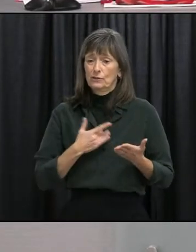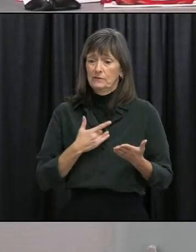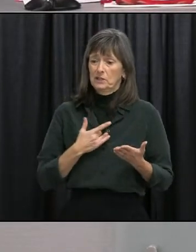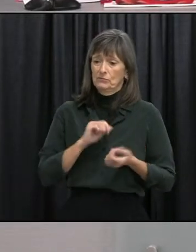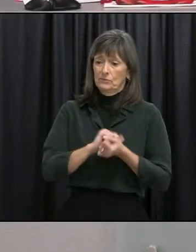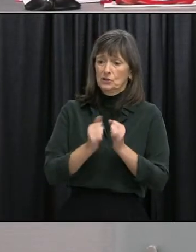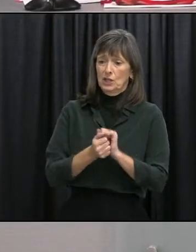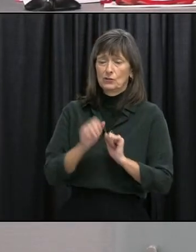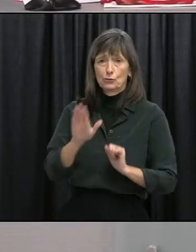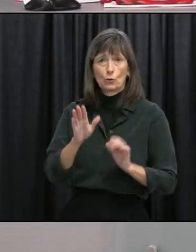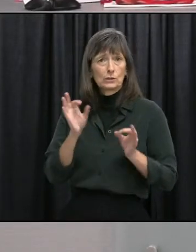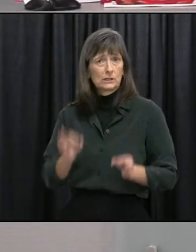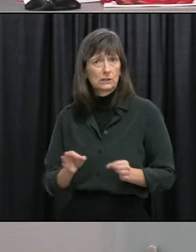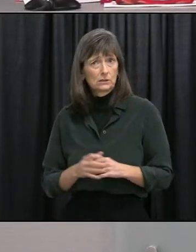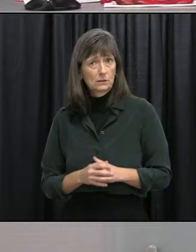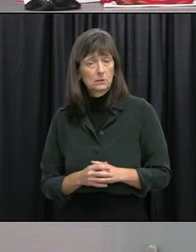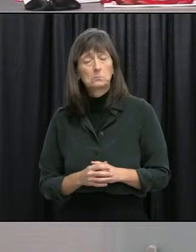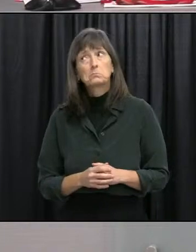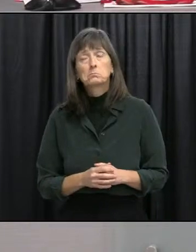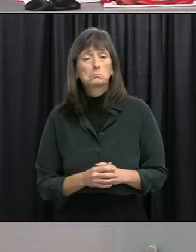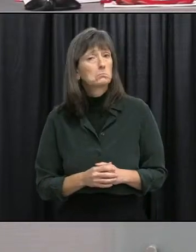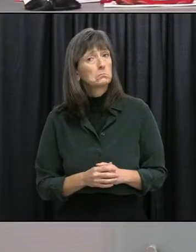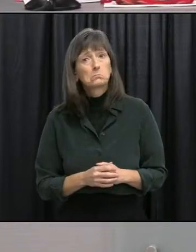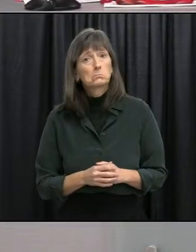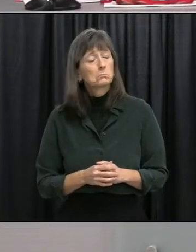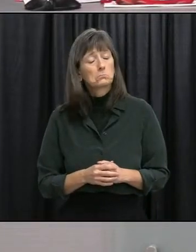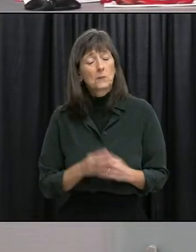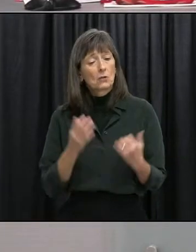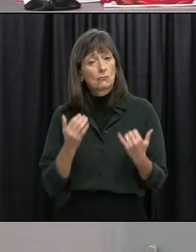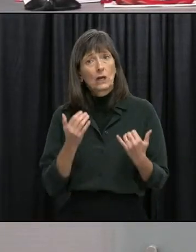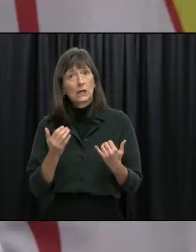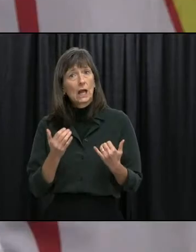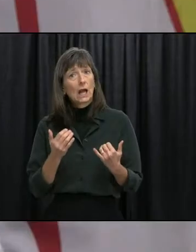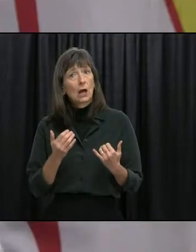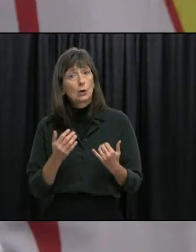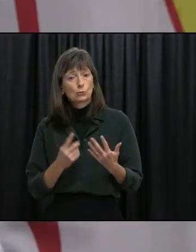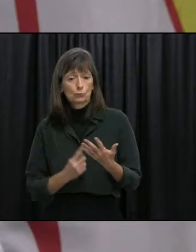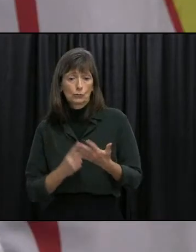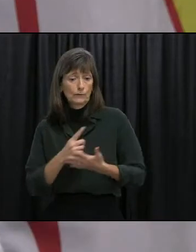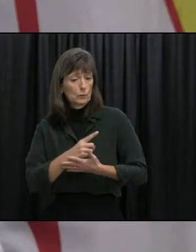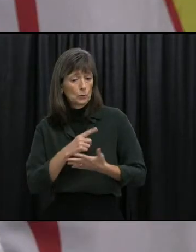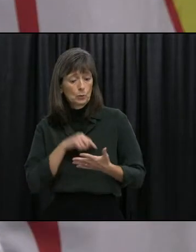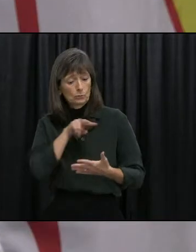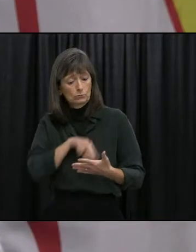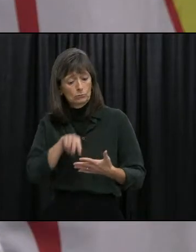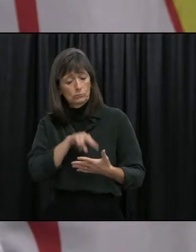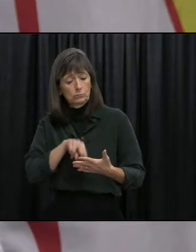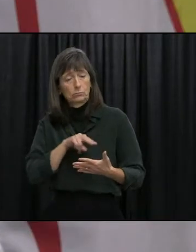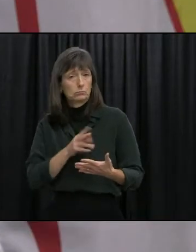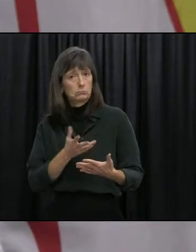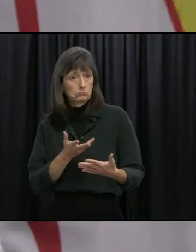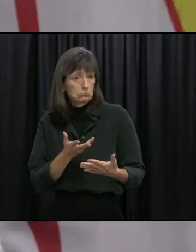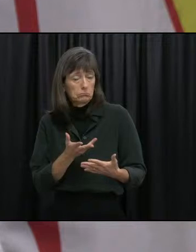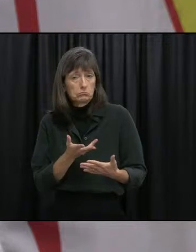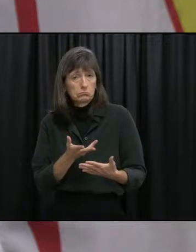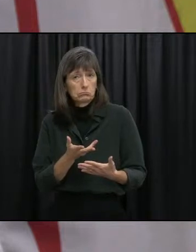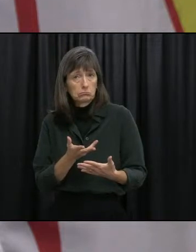At the moment, no. We're, you know, the conclusions that they have is certainly, we